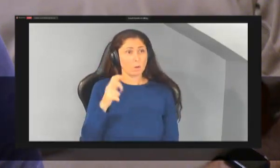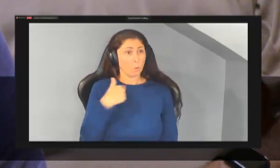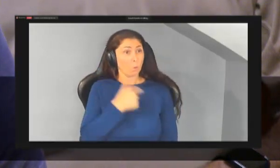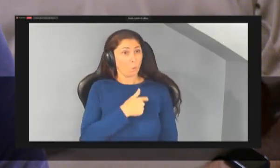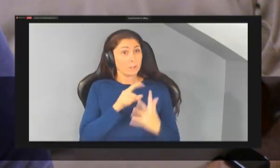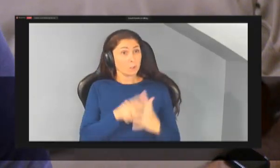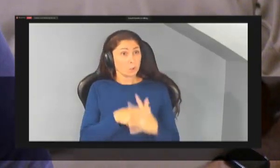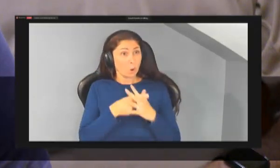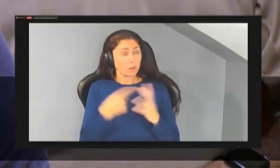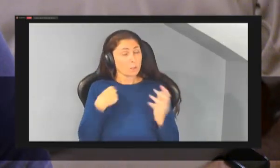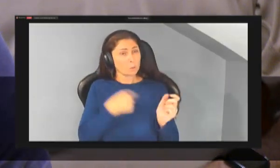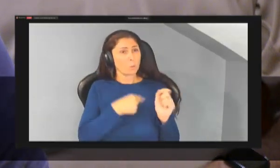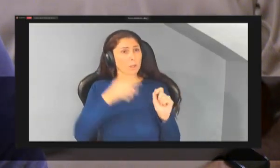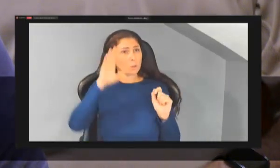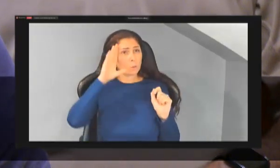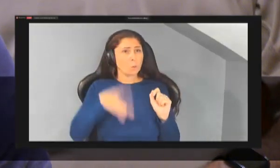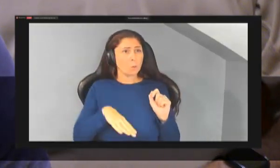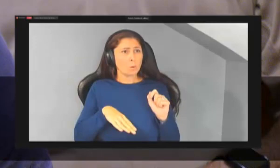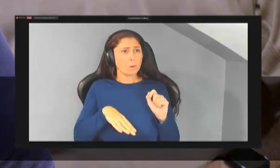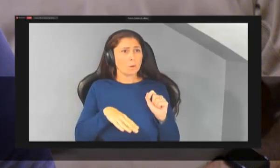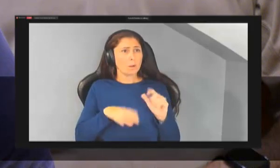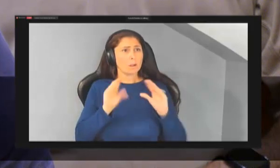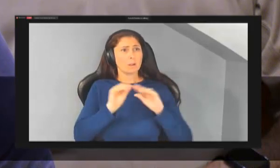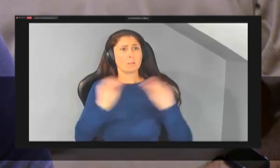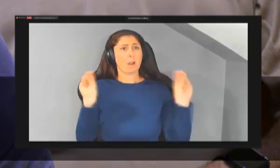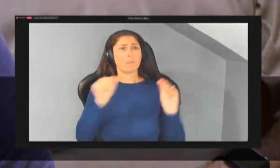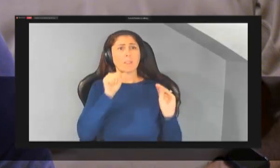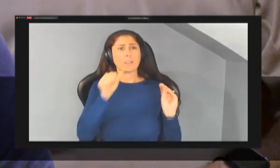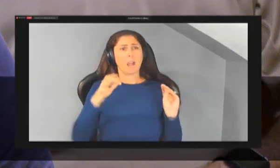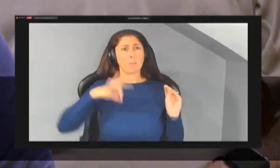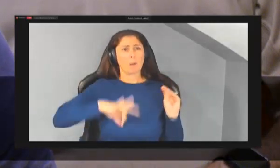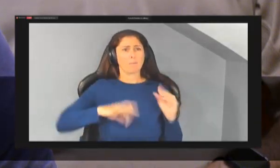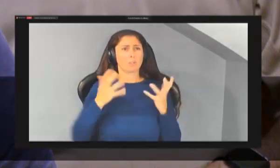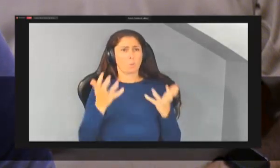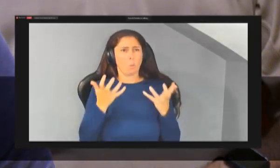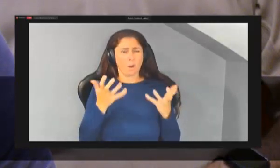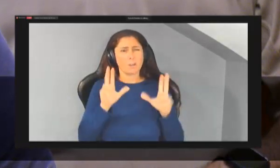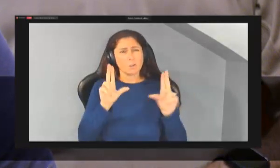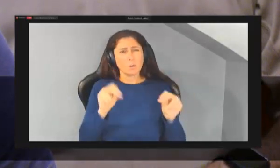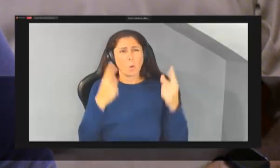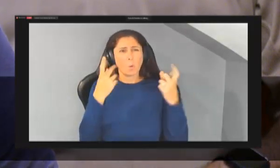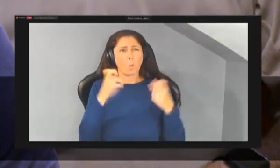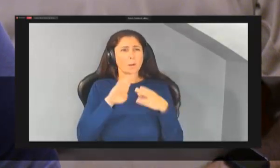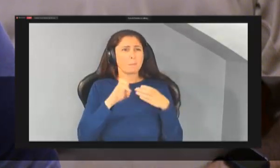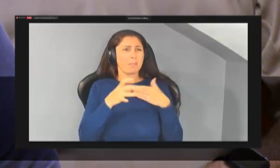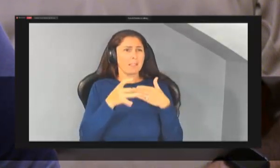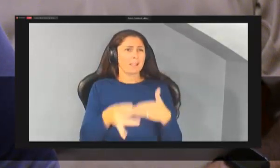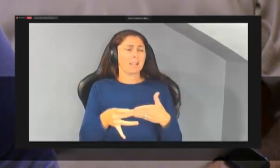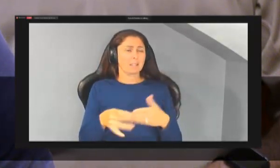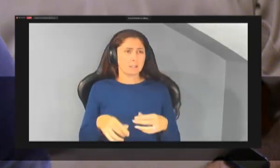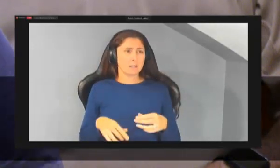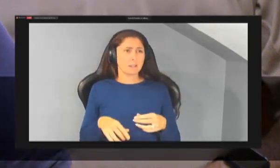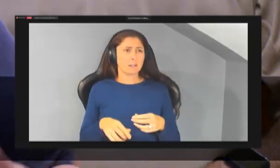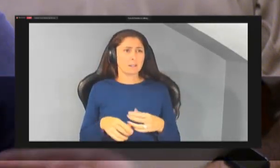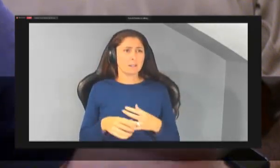we knew that none of the nonprofits wanted to do this. No one wanted to be the lead on this.